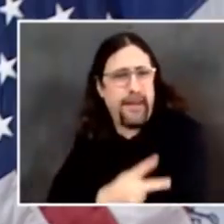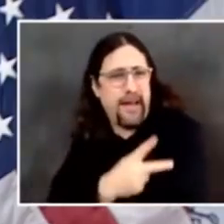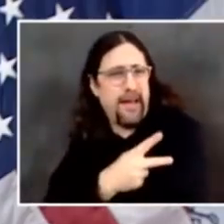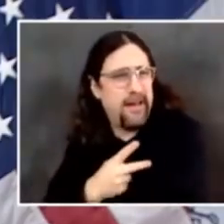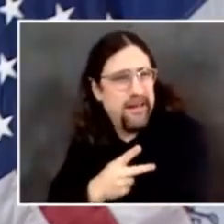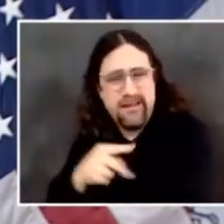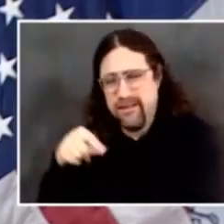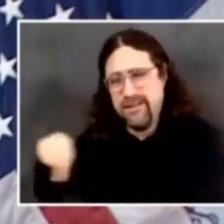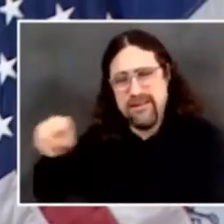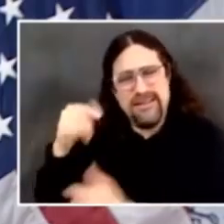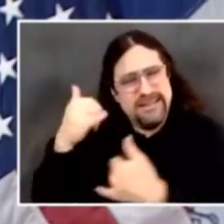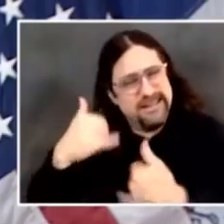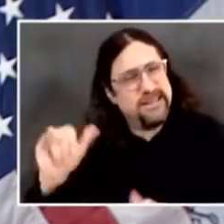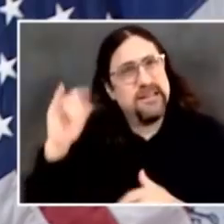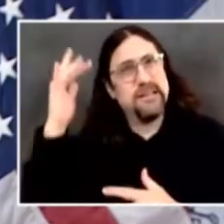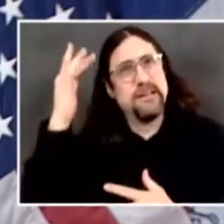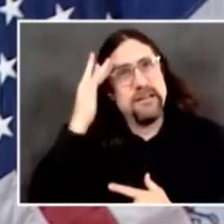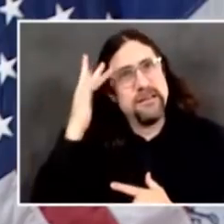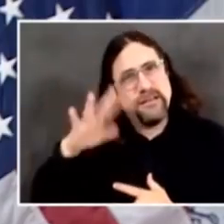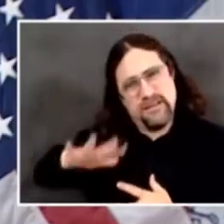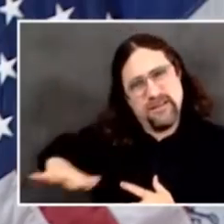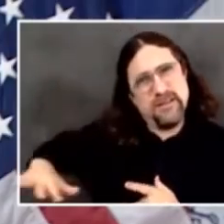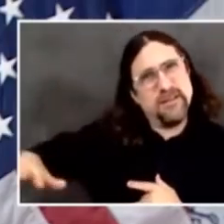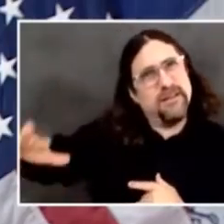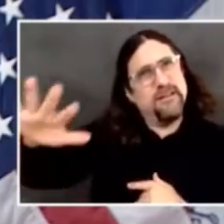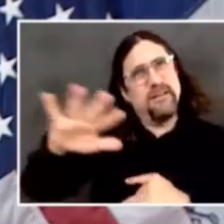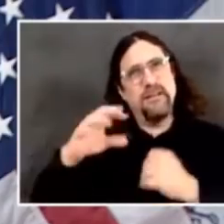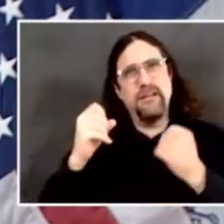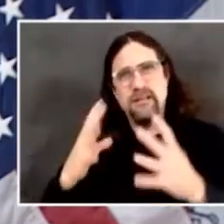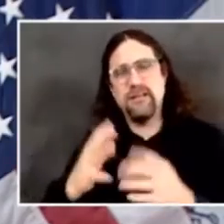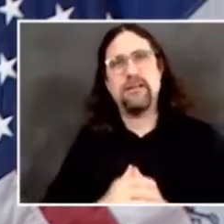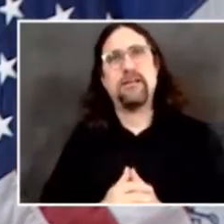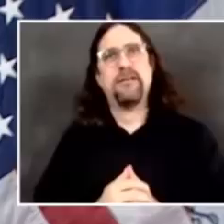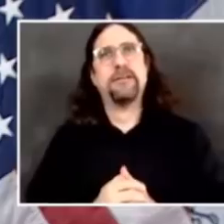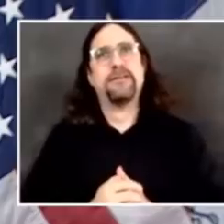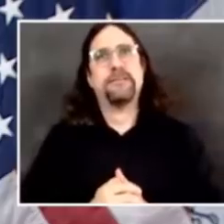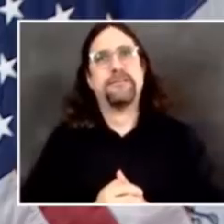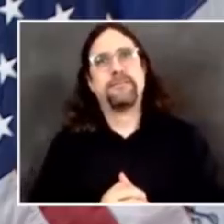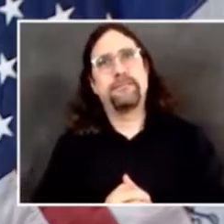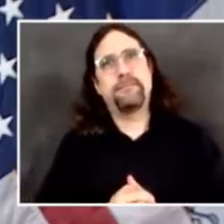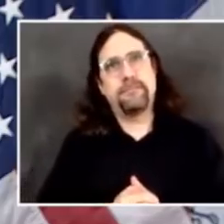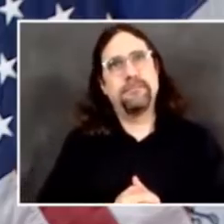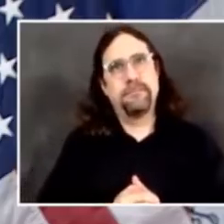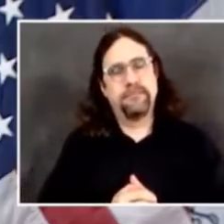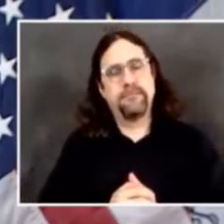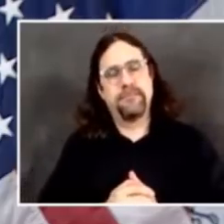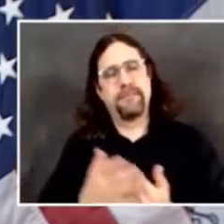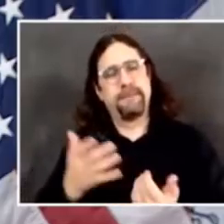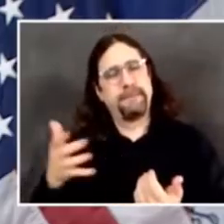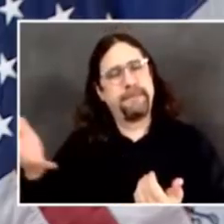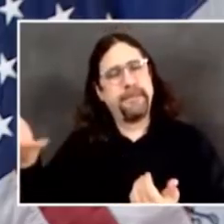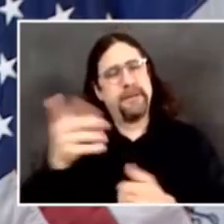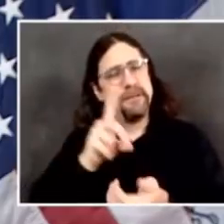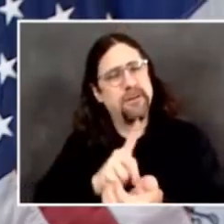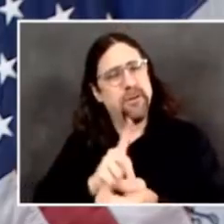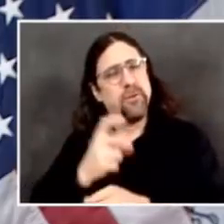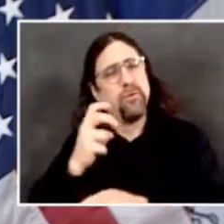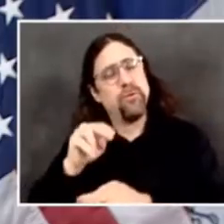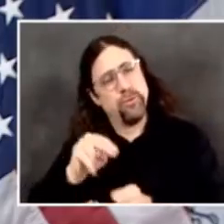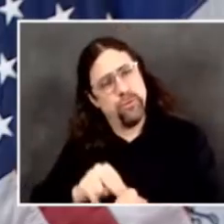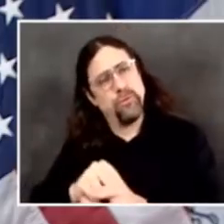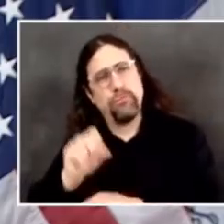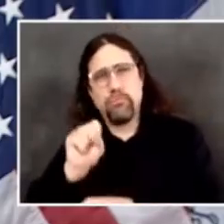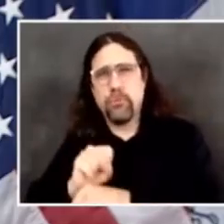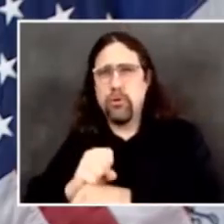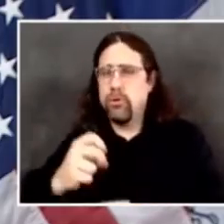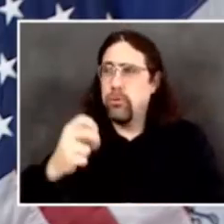still fighting an enemy that is not fully understood by the medical community, still understanding the danger awaits them when they go